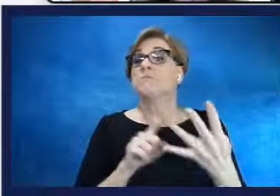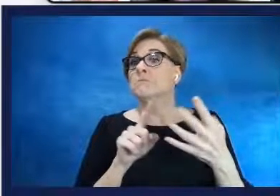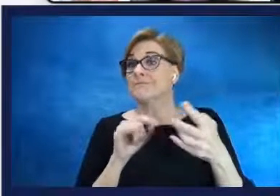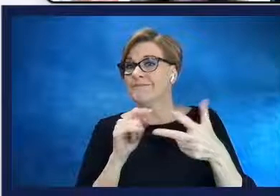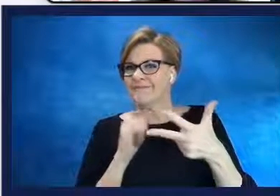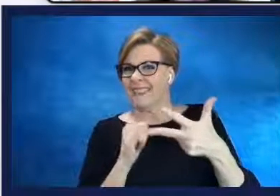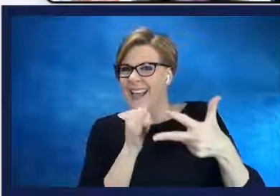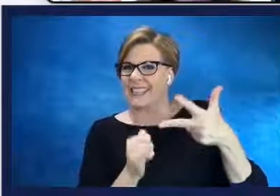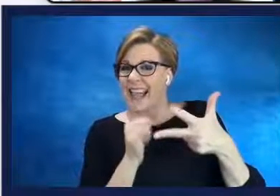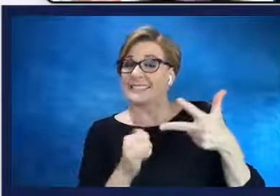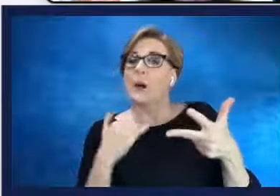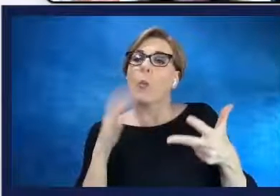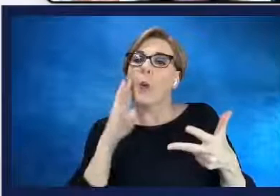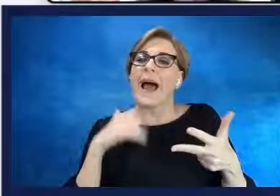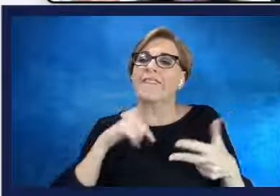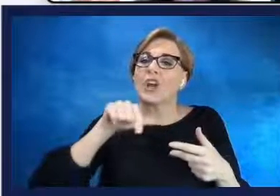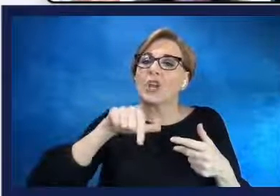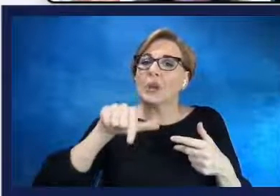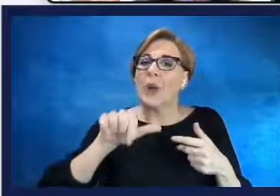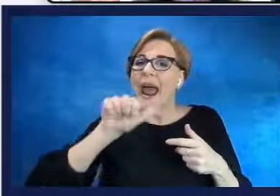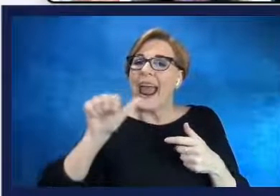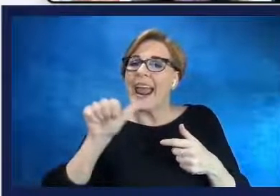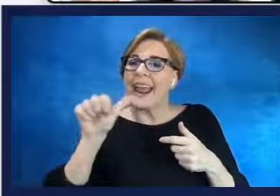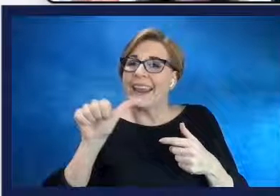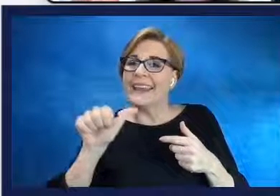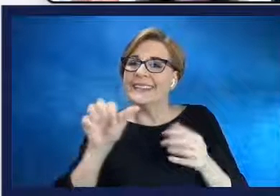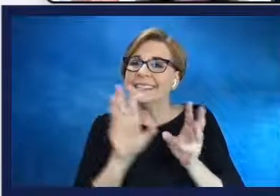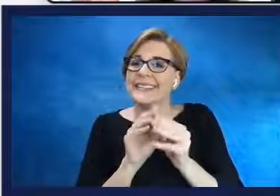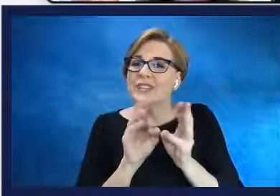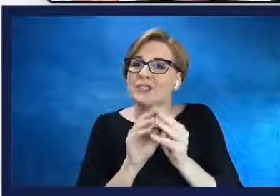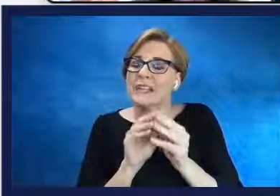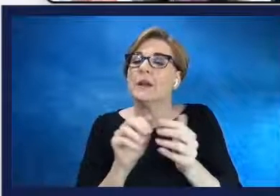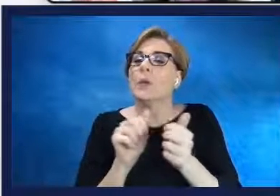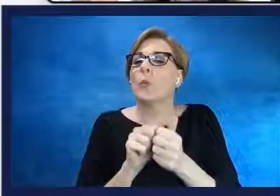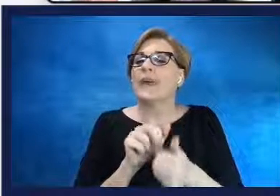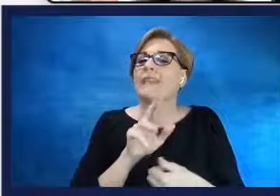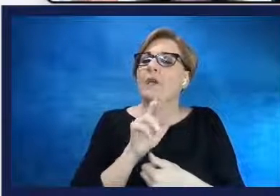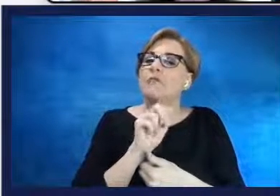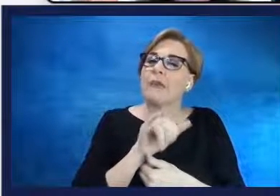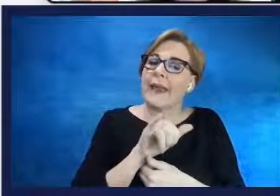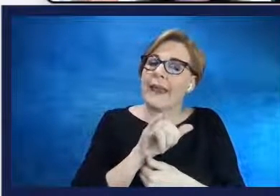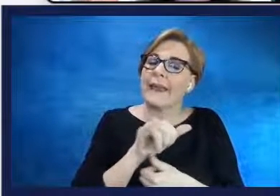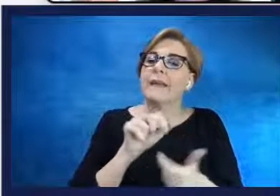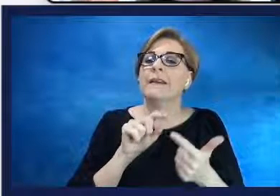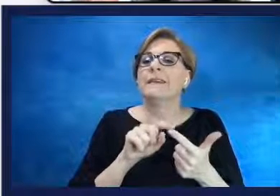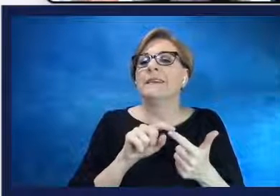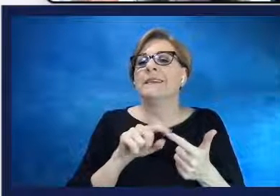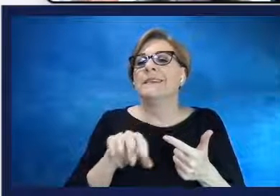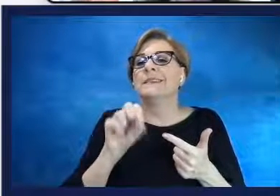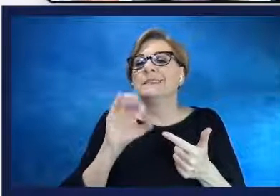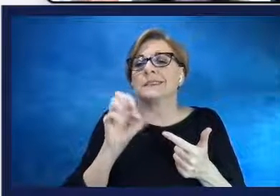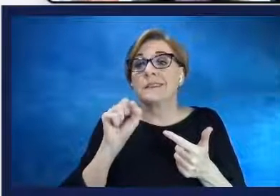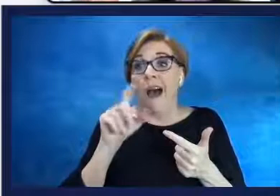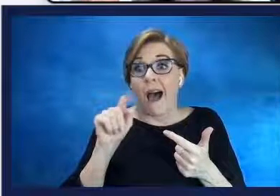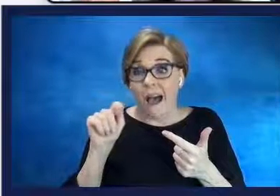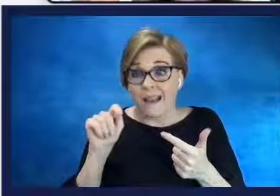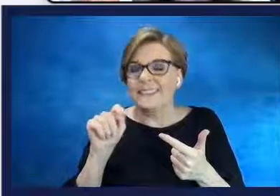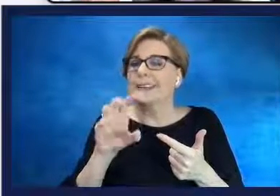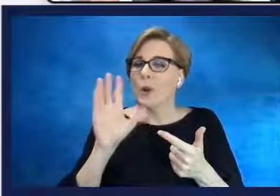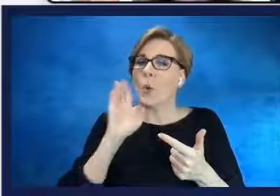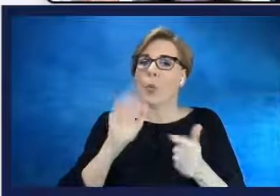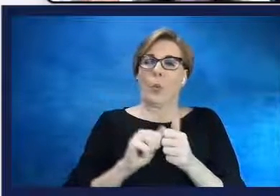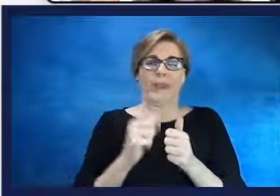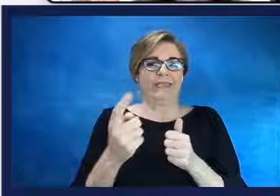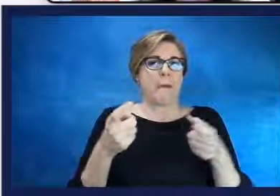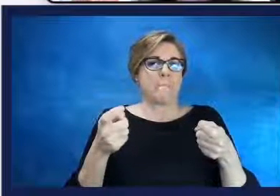Ray, moderated by our communications manager, Matt Roberts. You can submit your questions. Simply type out your question below the